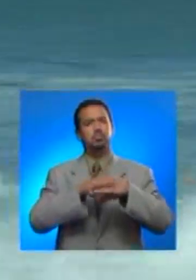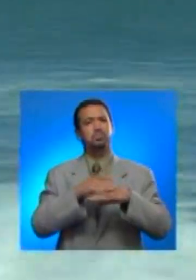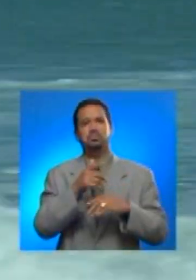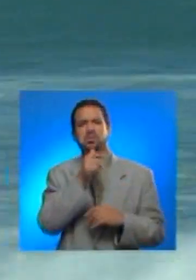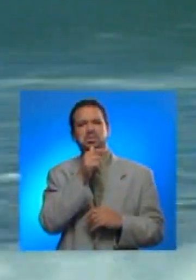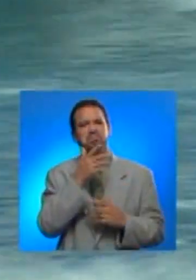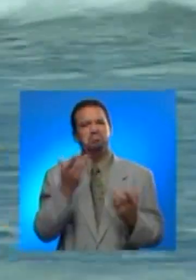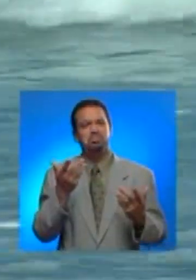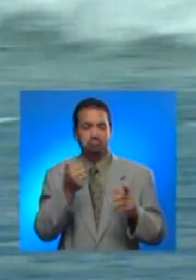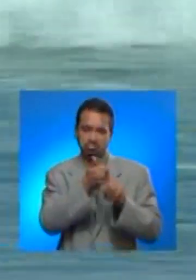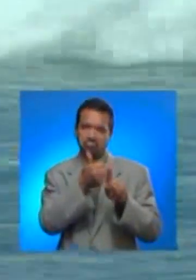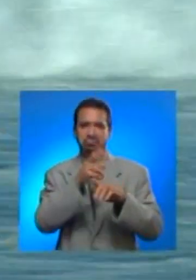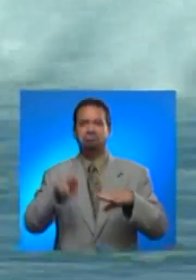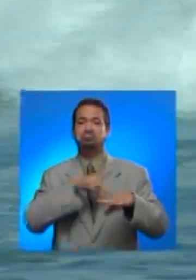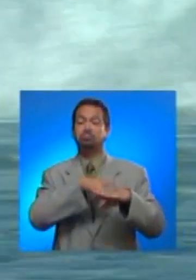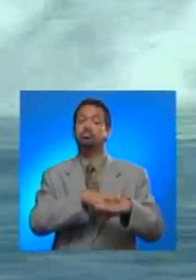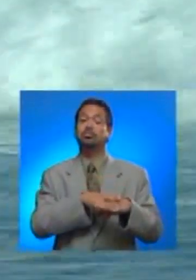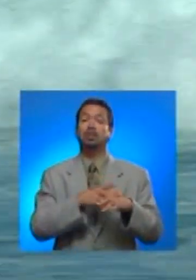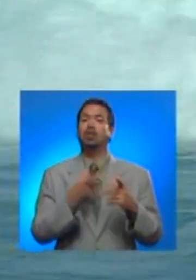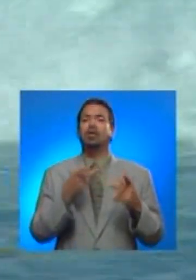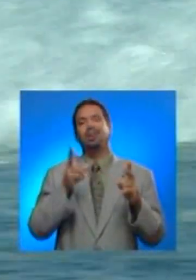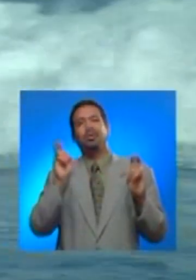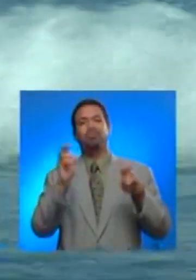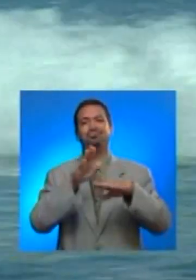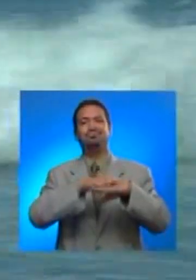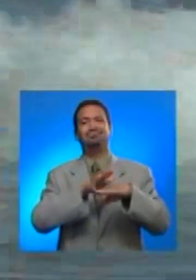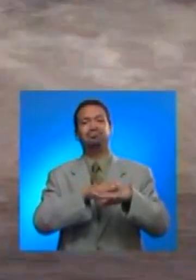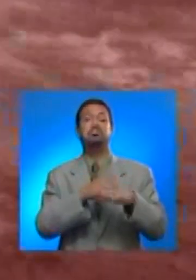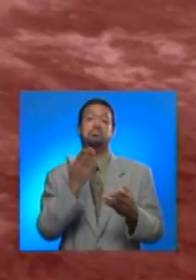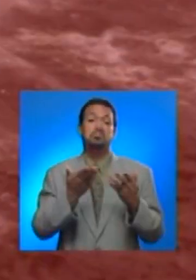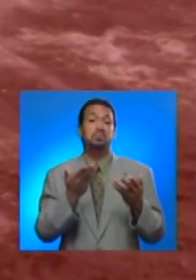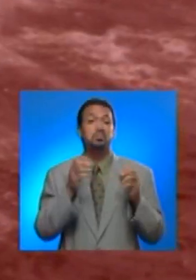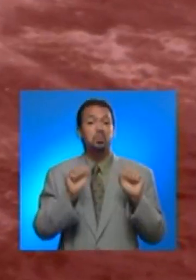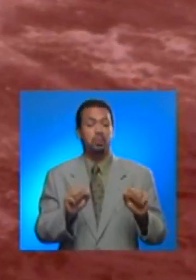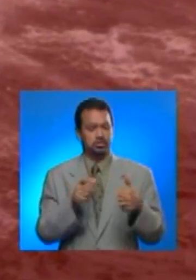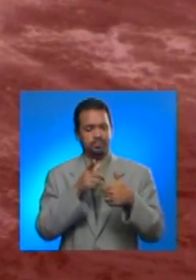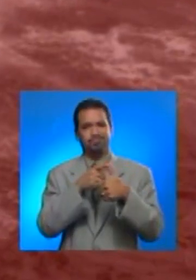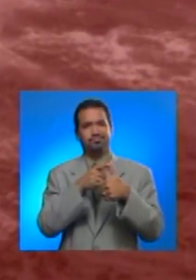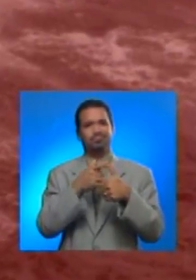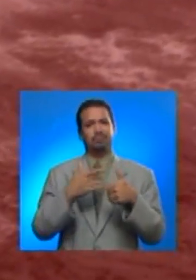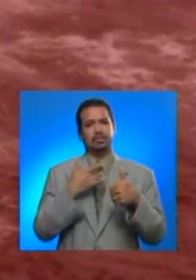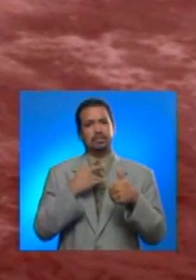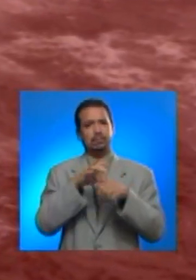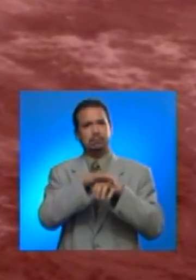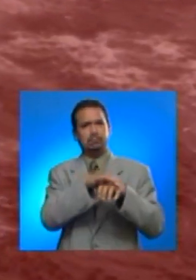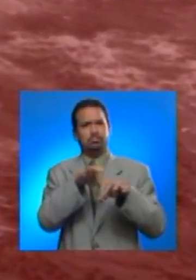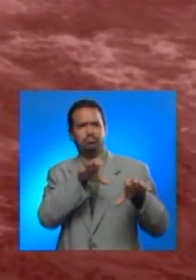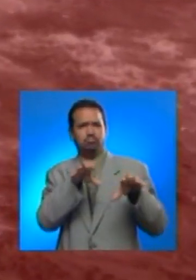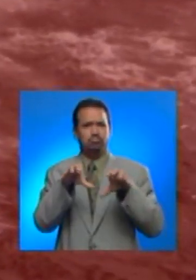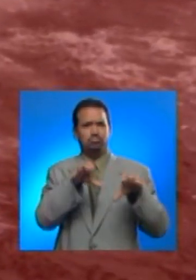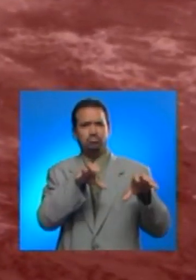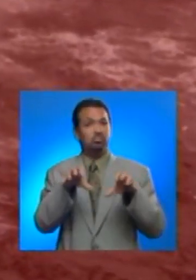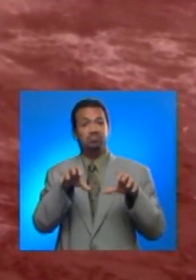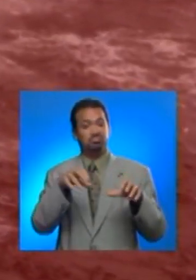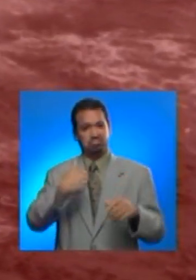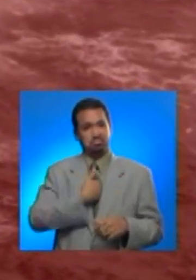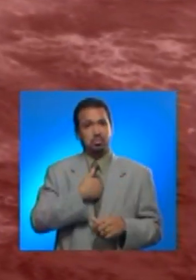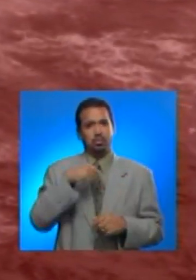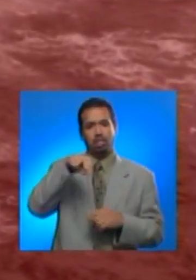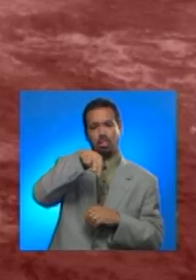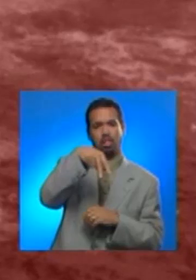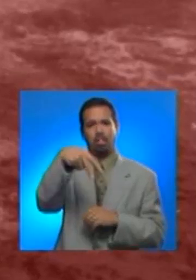Approaching tsunami comes from nature itself. Some of the natural signs could be an earthquake so strong that one can barely